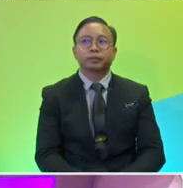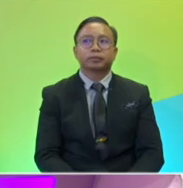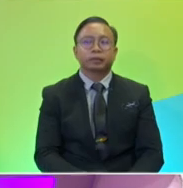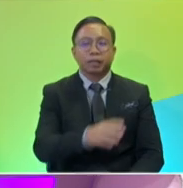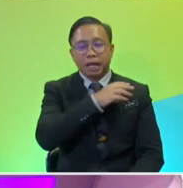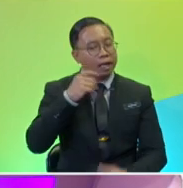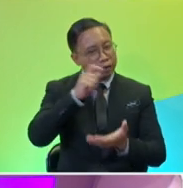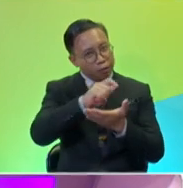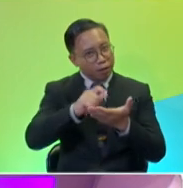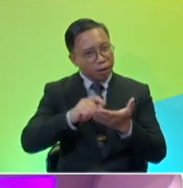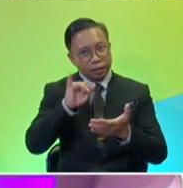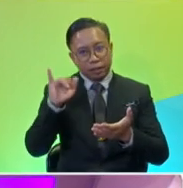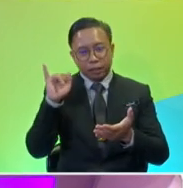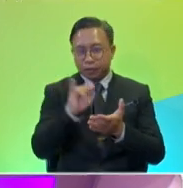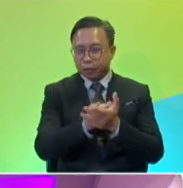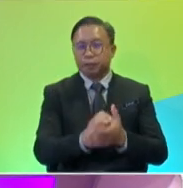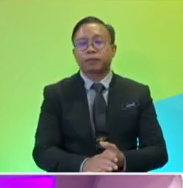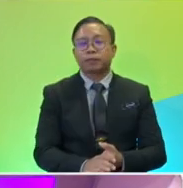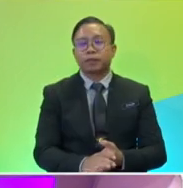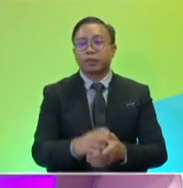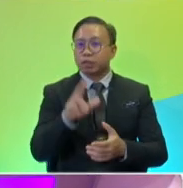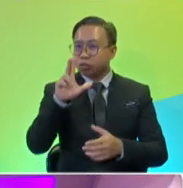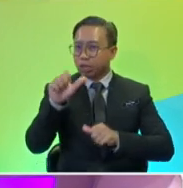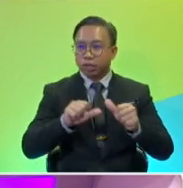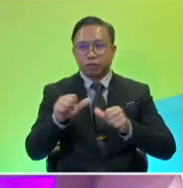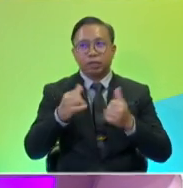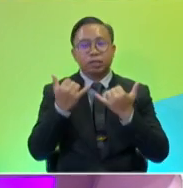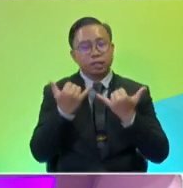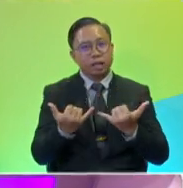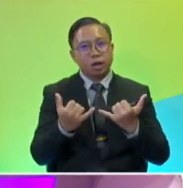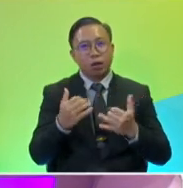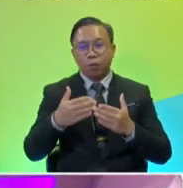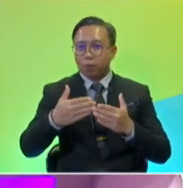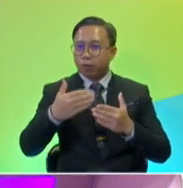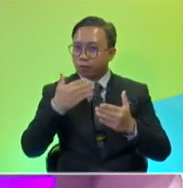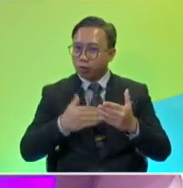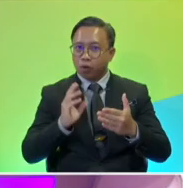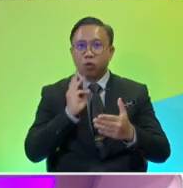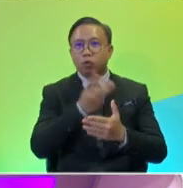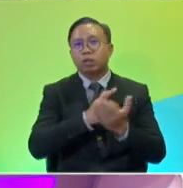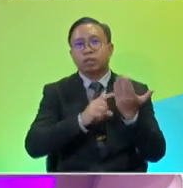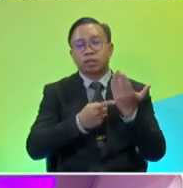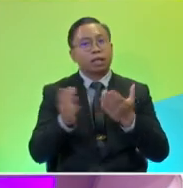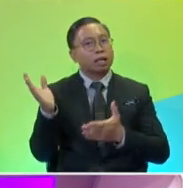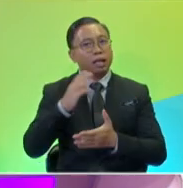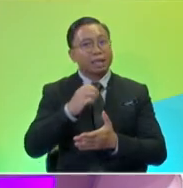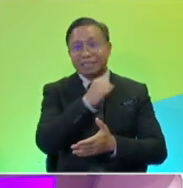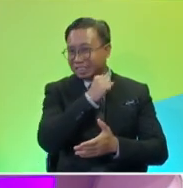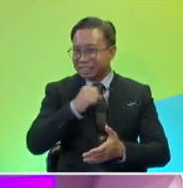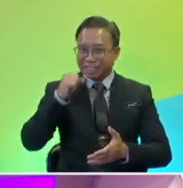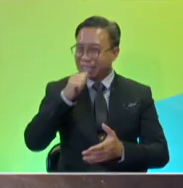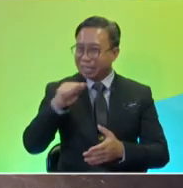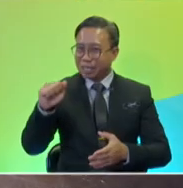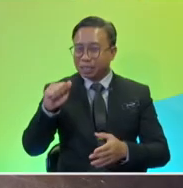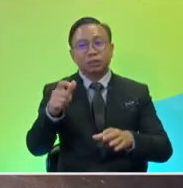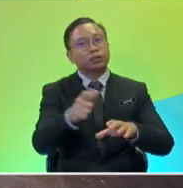so these are the 3 activities that we're going to do today. Okay. Okay, now, before we start, let's sing a song first. Oh,